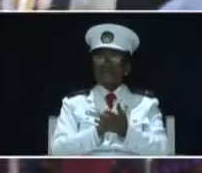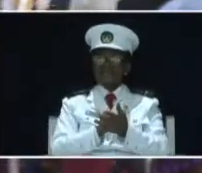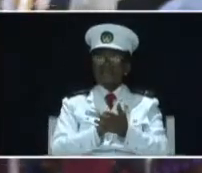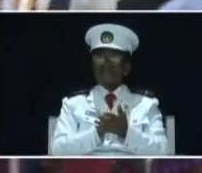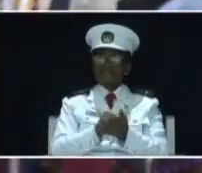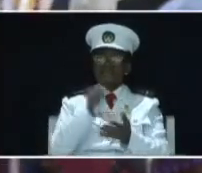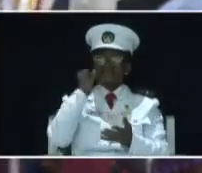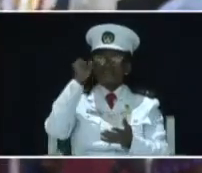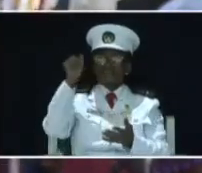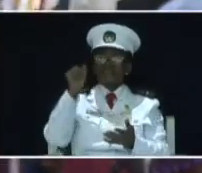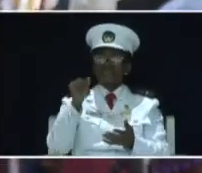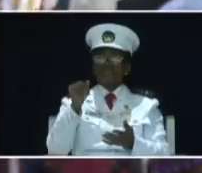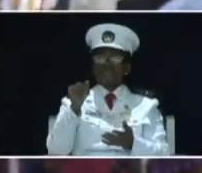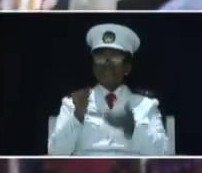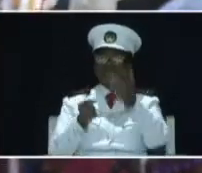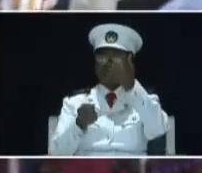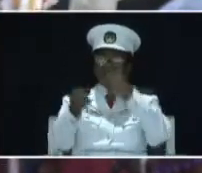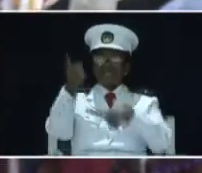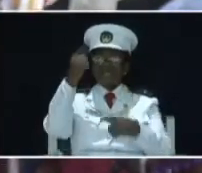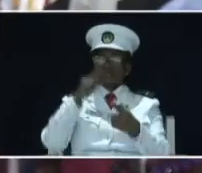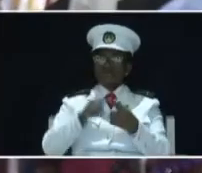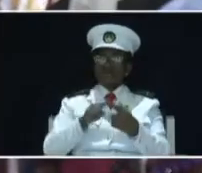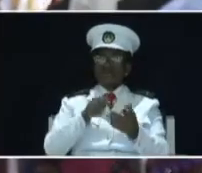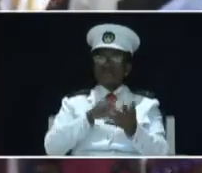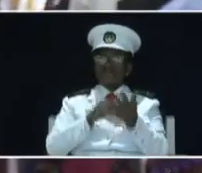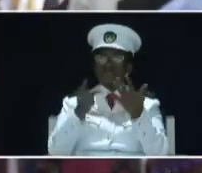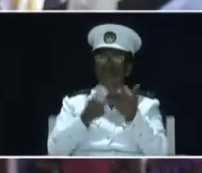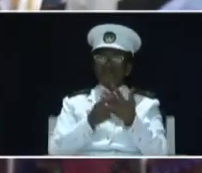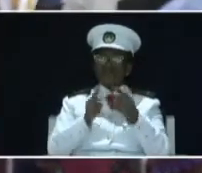she came to the program very sick.